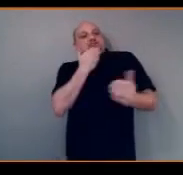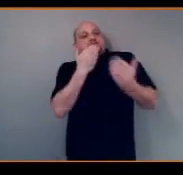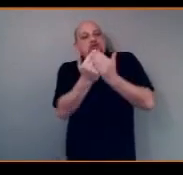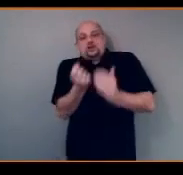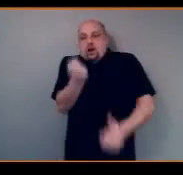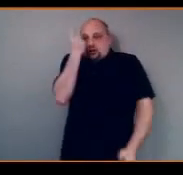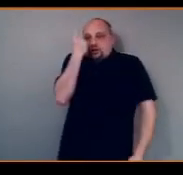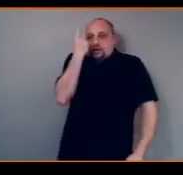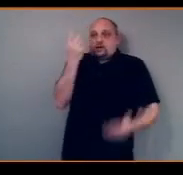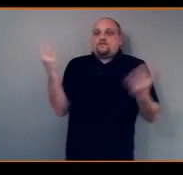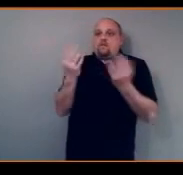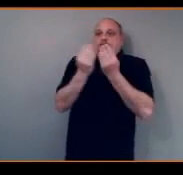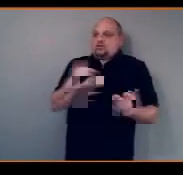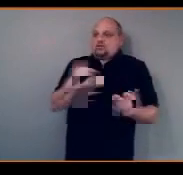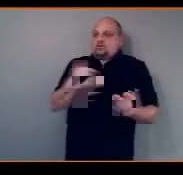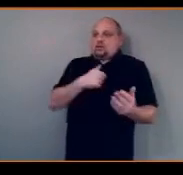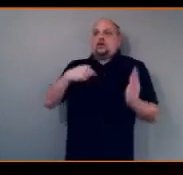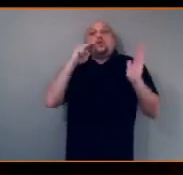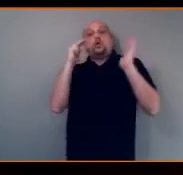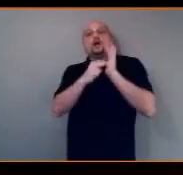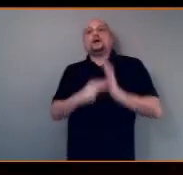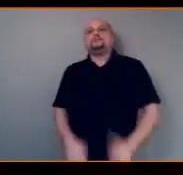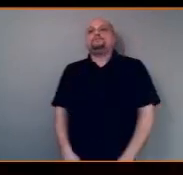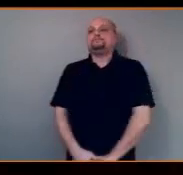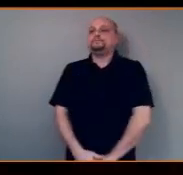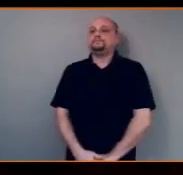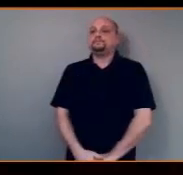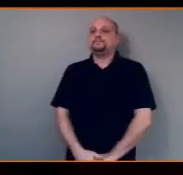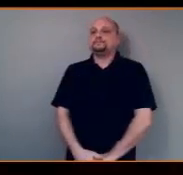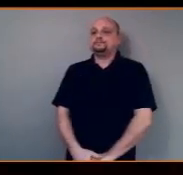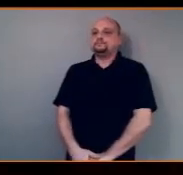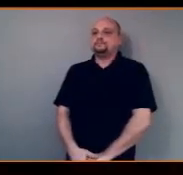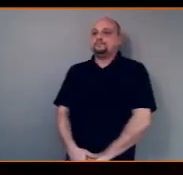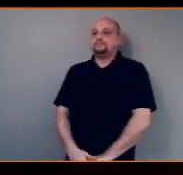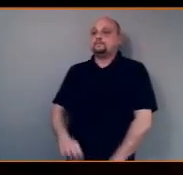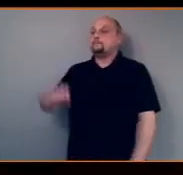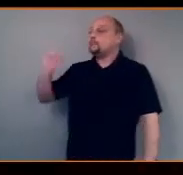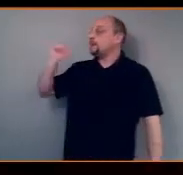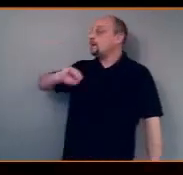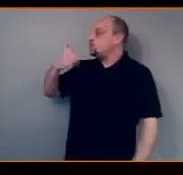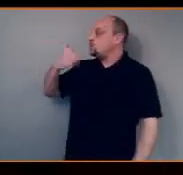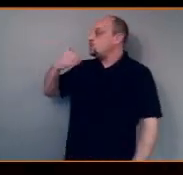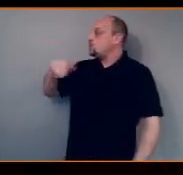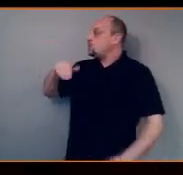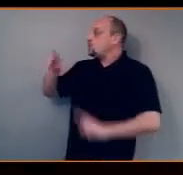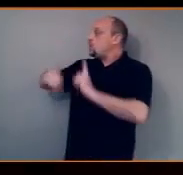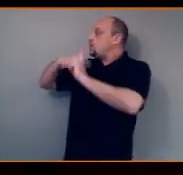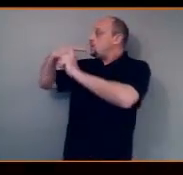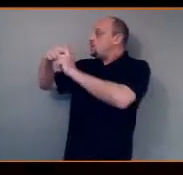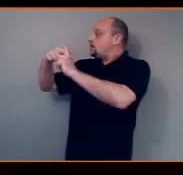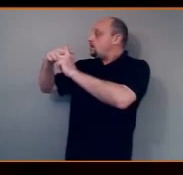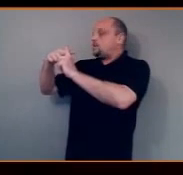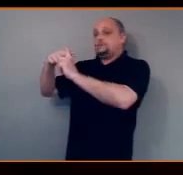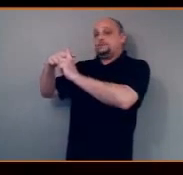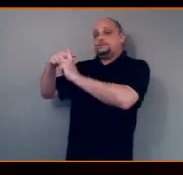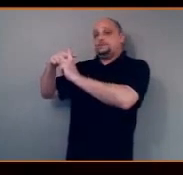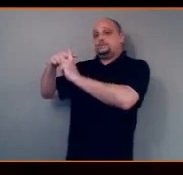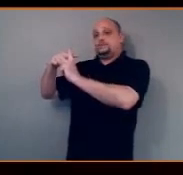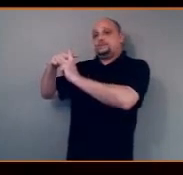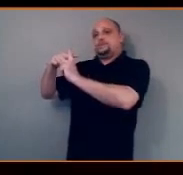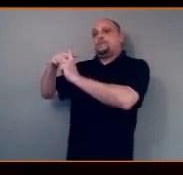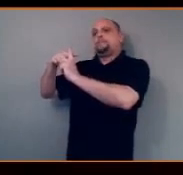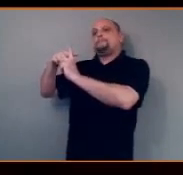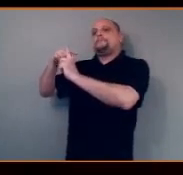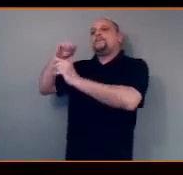of what the materials are that we're looking at. Yeah, and there's also one of the many assessment stations in the adaptive